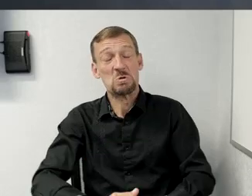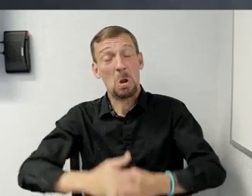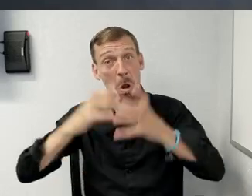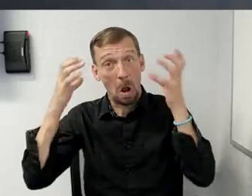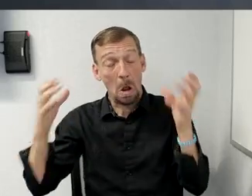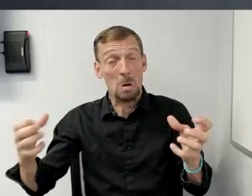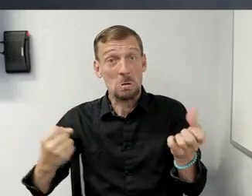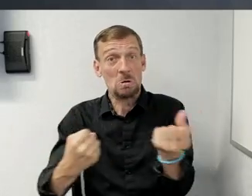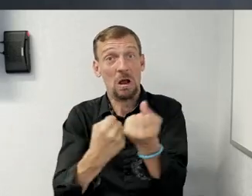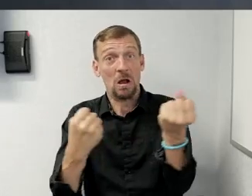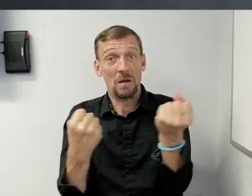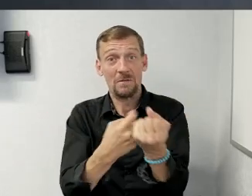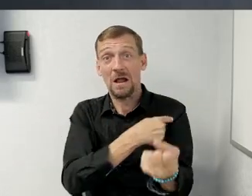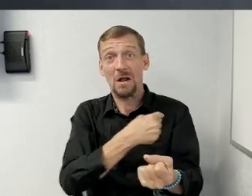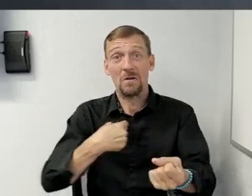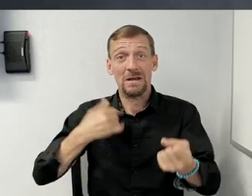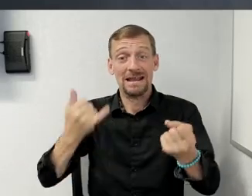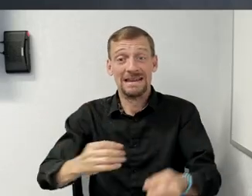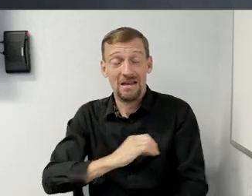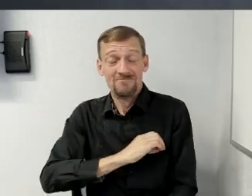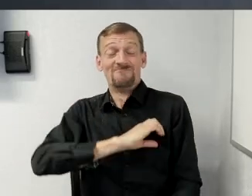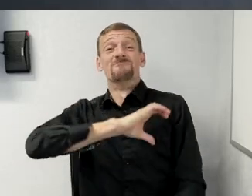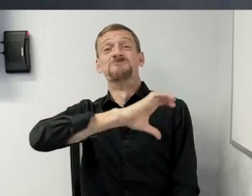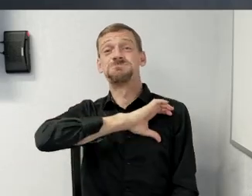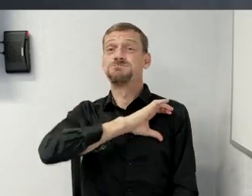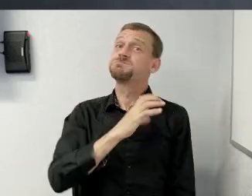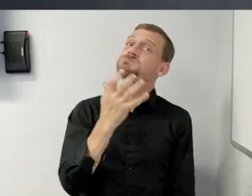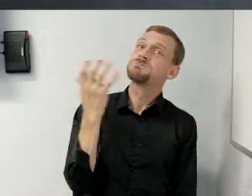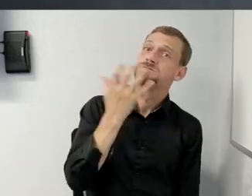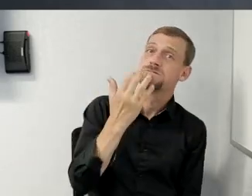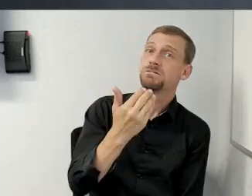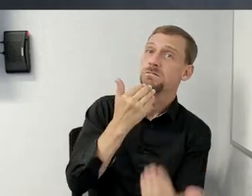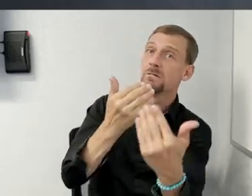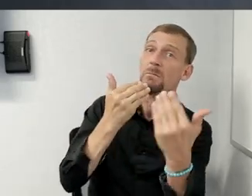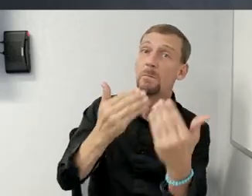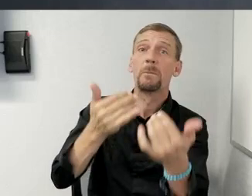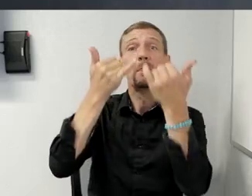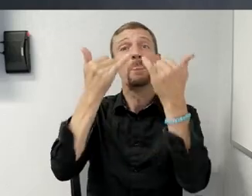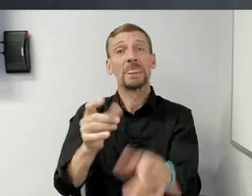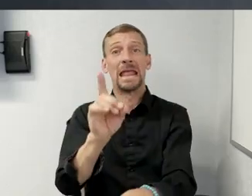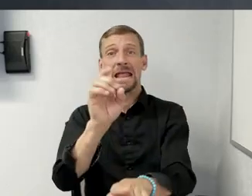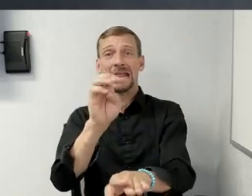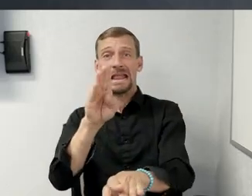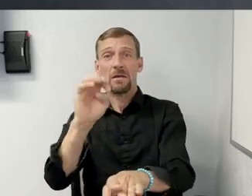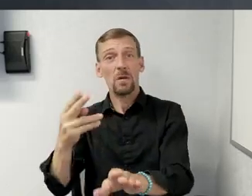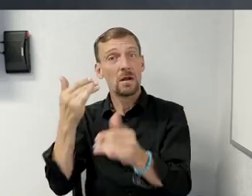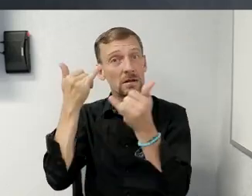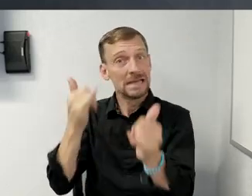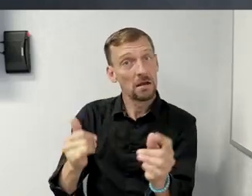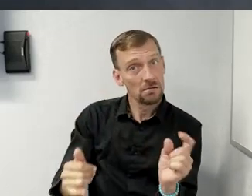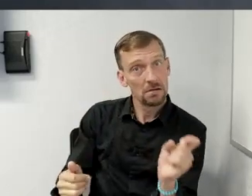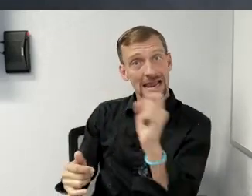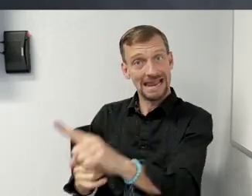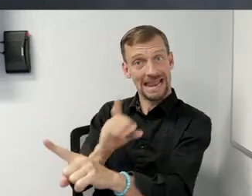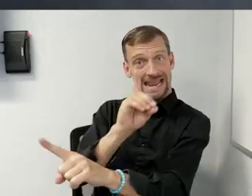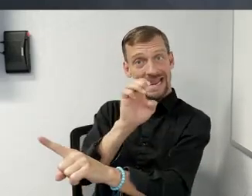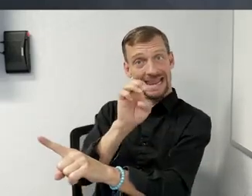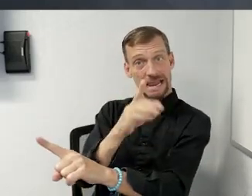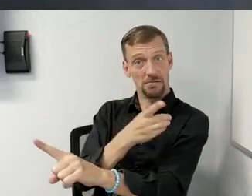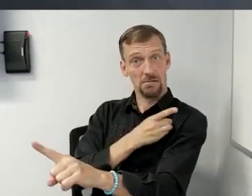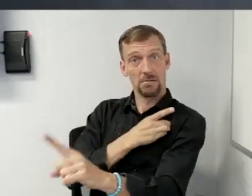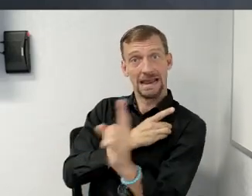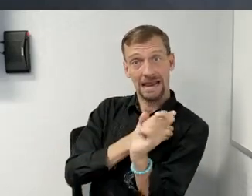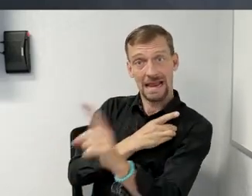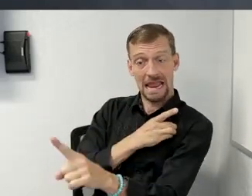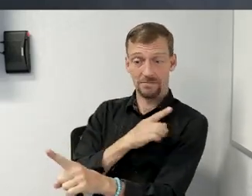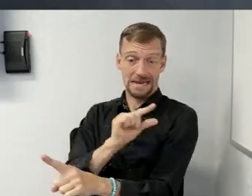love from the community has really meant a lot. So thank you for that. All right, Deb. Okay, I'm thank ready. you, Gary. Okay. Okay, so we always